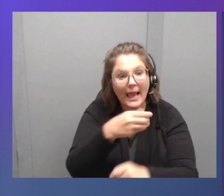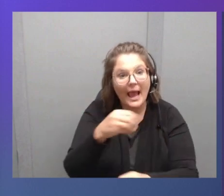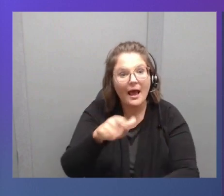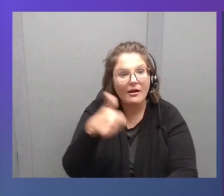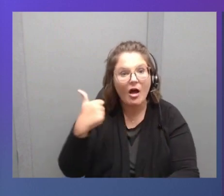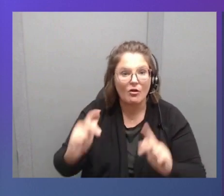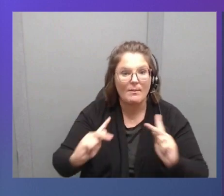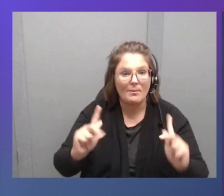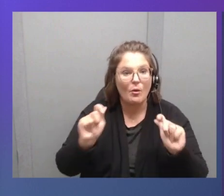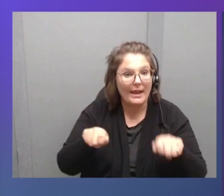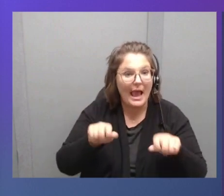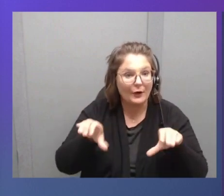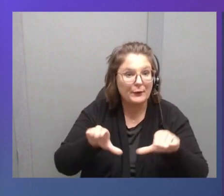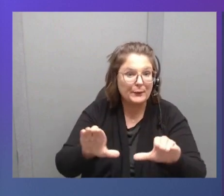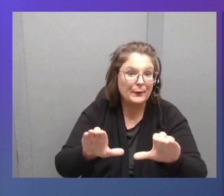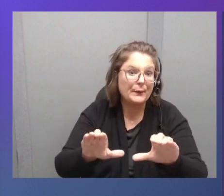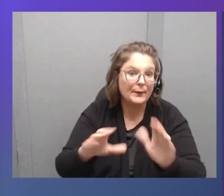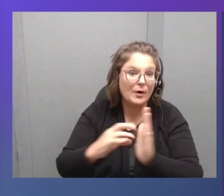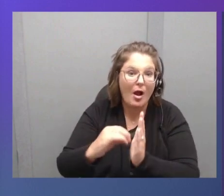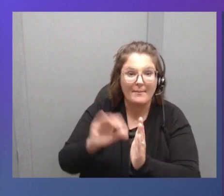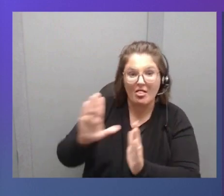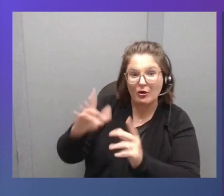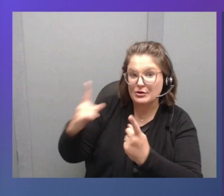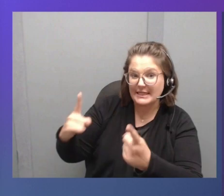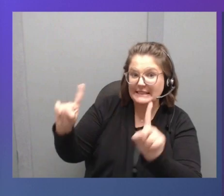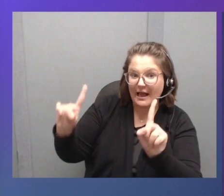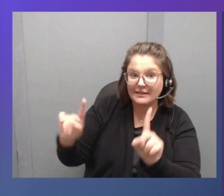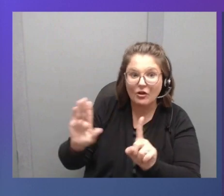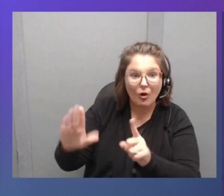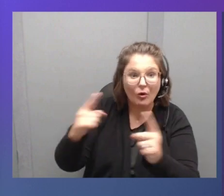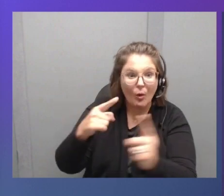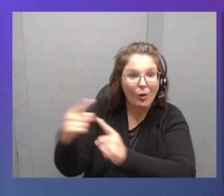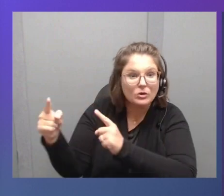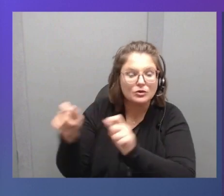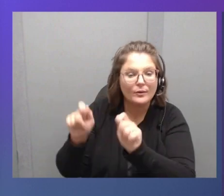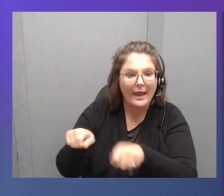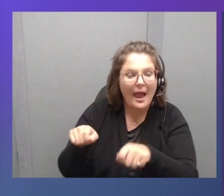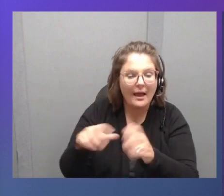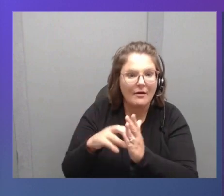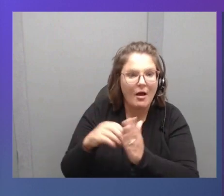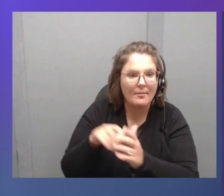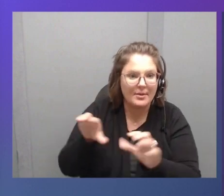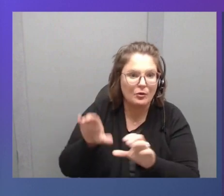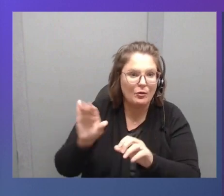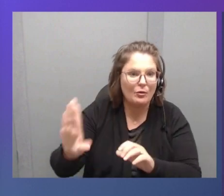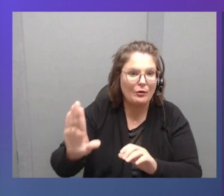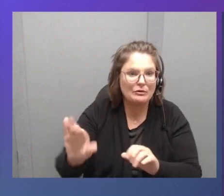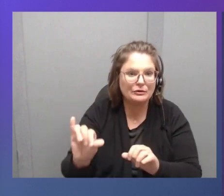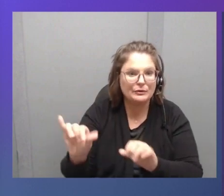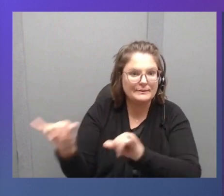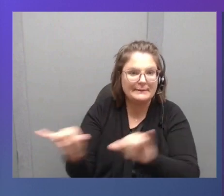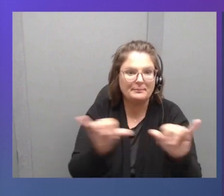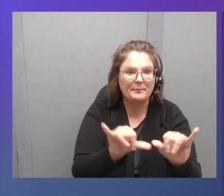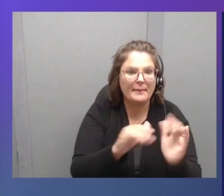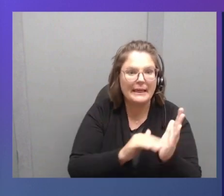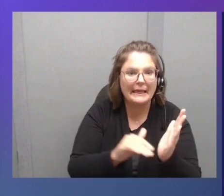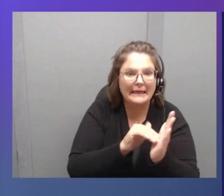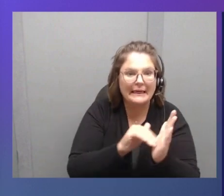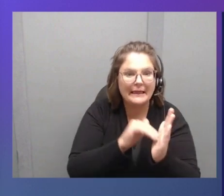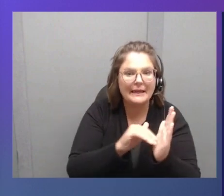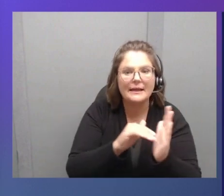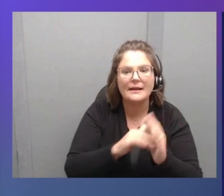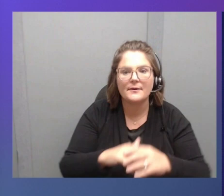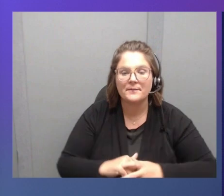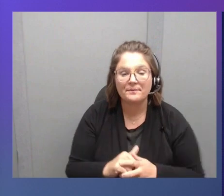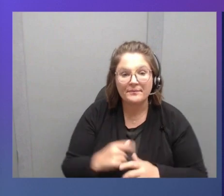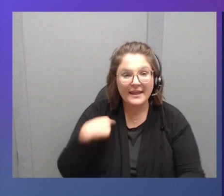to obtain? Because I could see how that's vital to the customer experience if they were able to do it, manage it, and scale it. It's a fantastic question. I think Rackspace